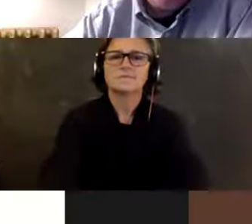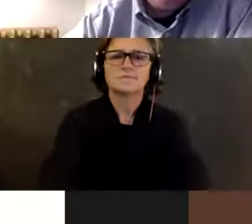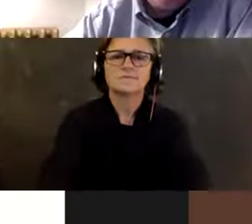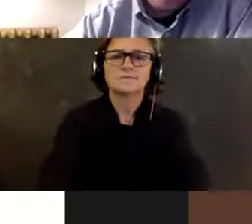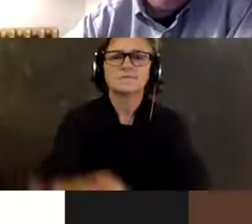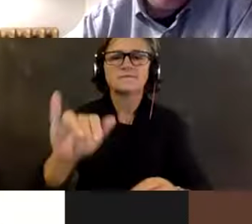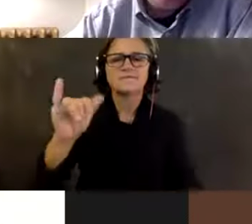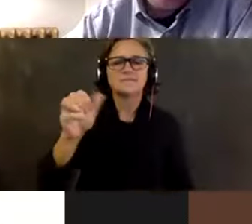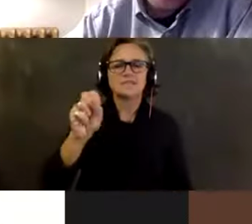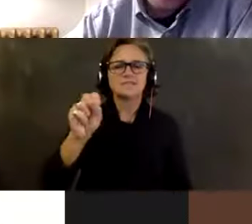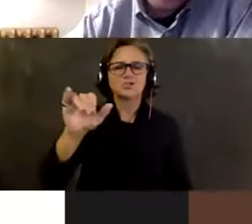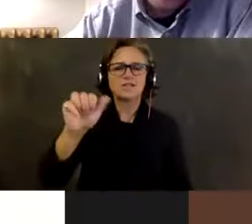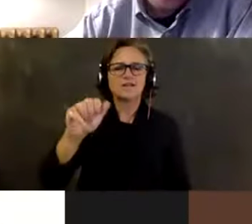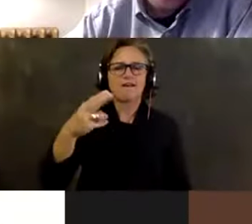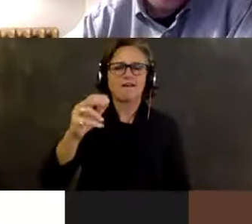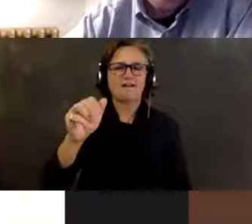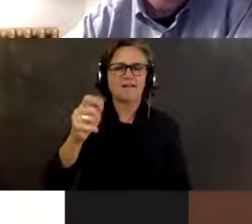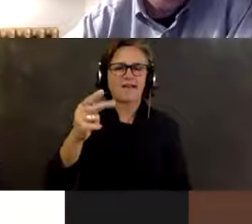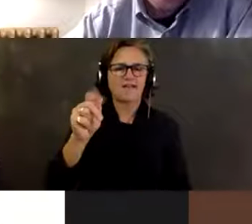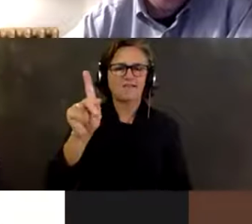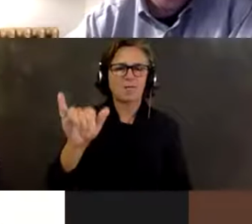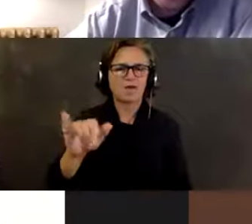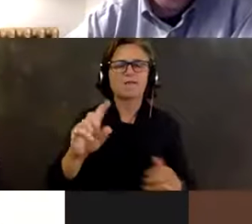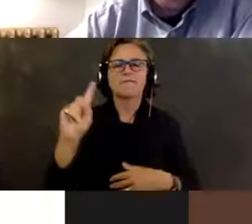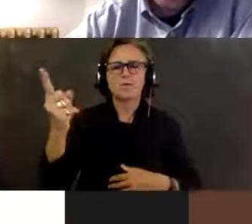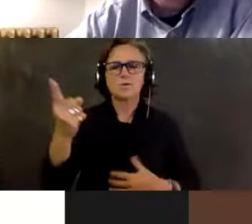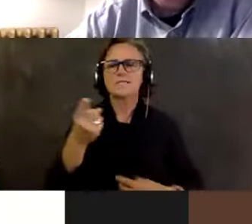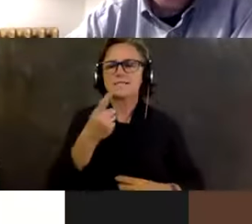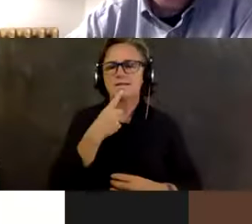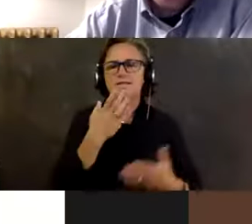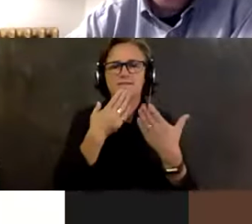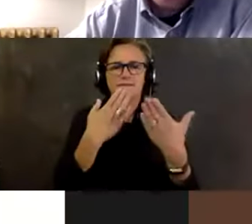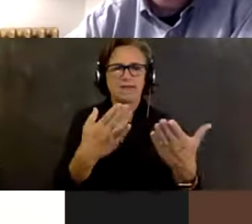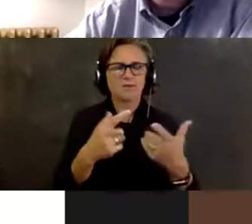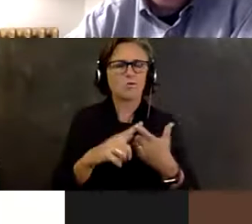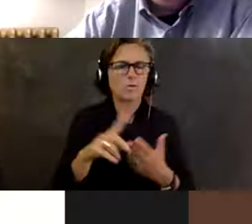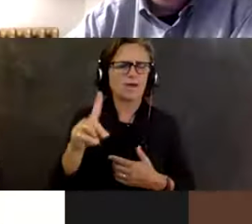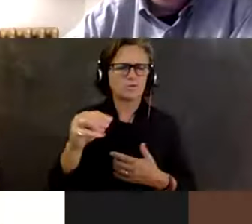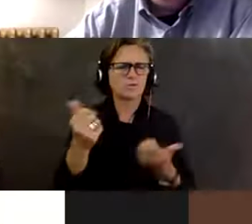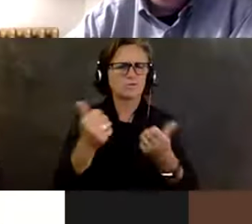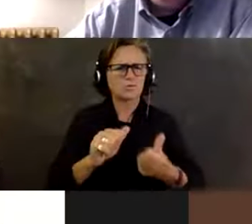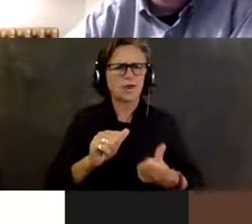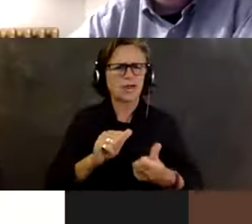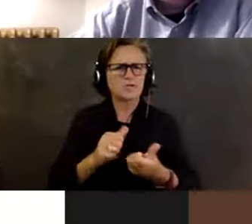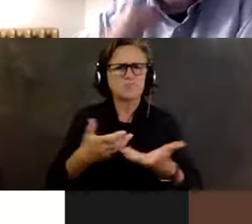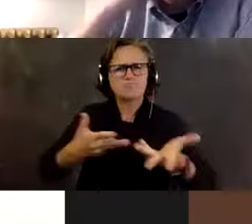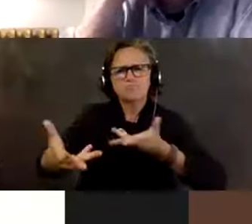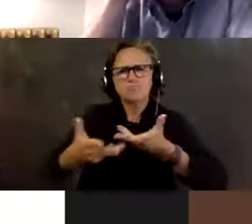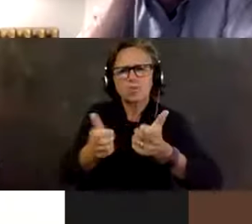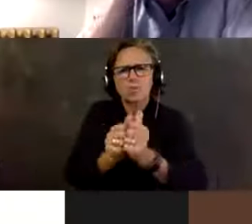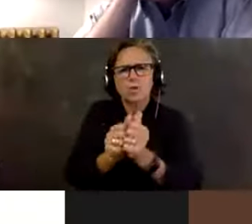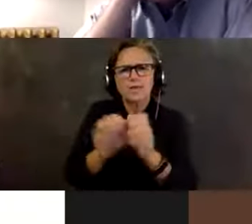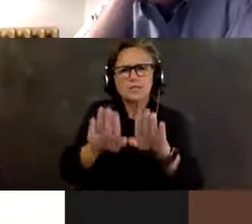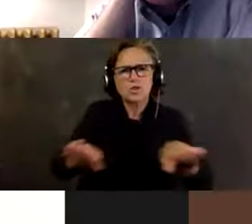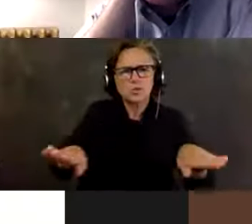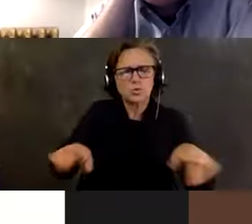I try to engage with my kids using books as a tool, and I'm wondering if you have any recommendations for different